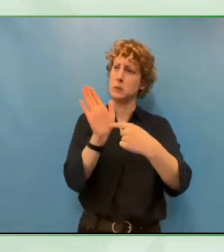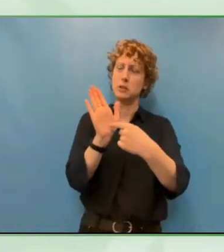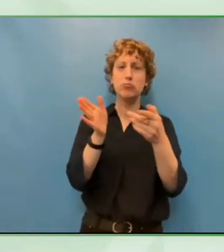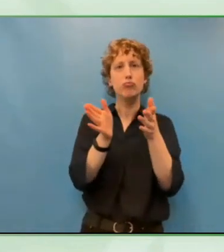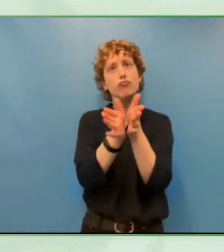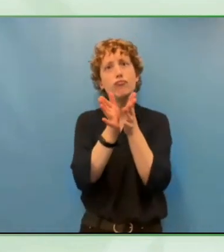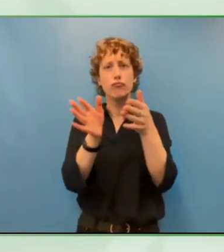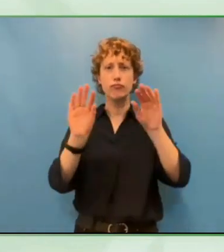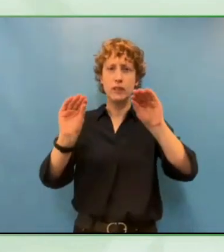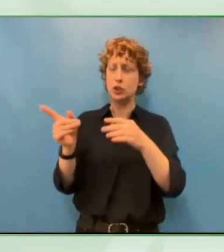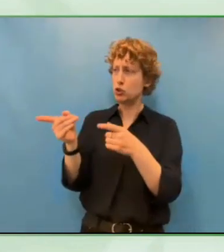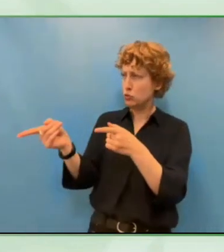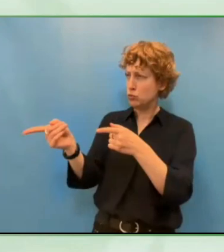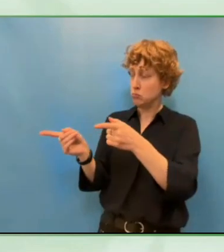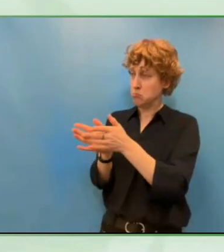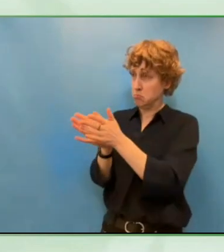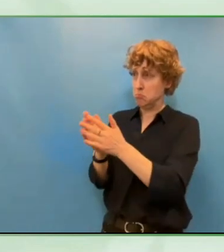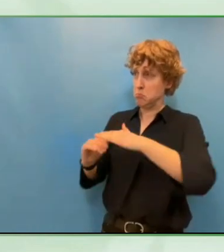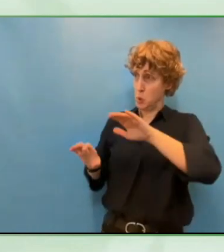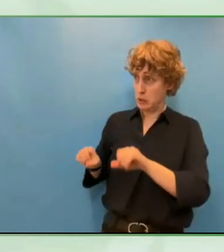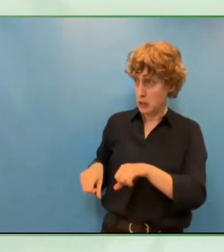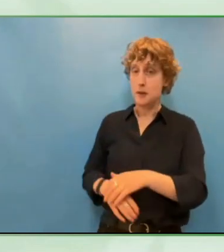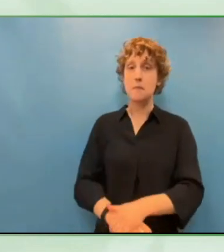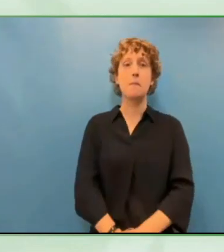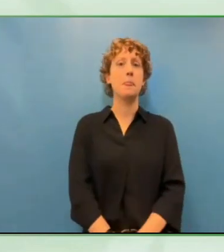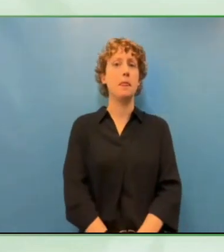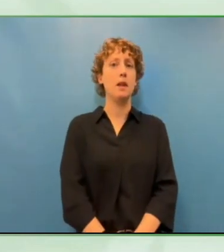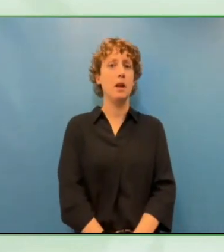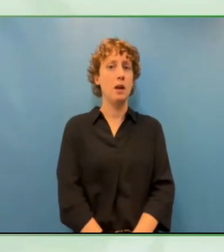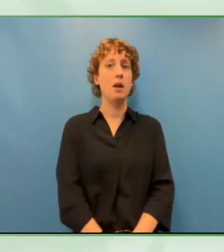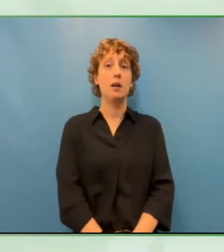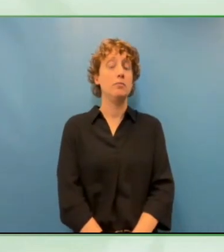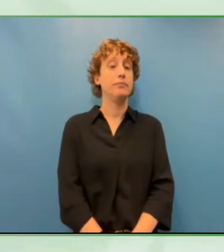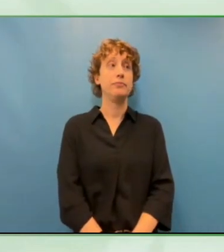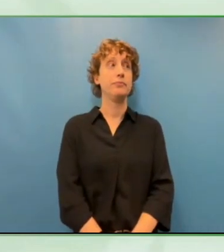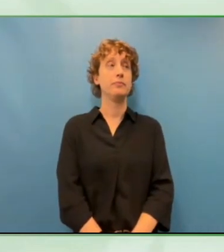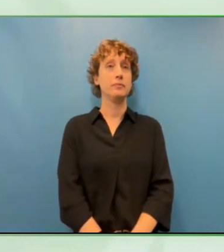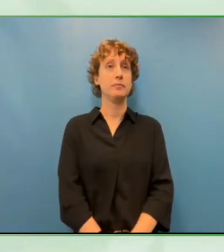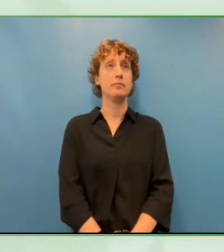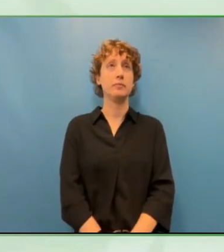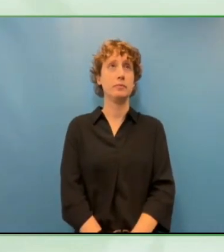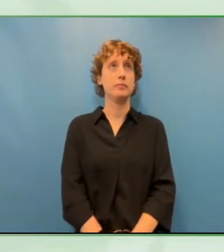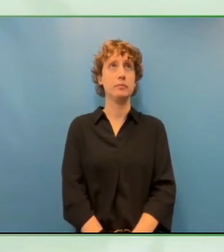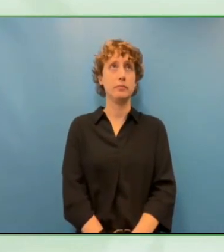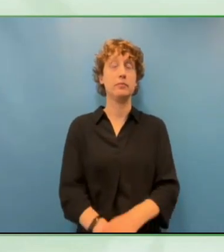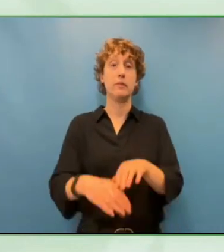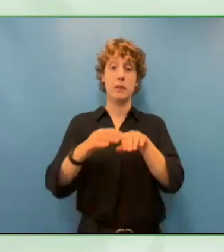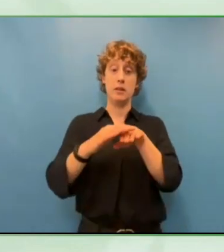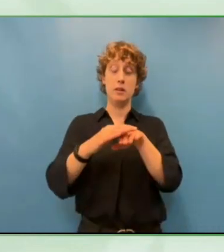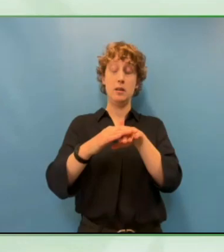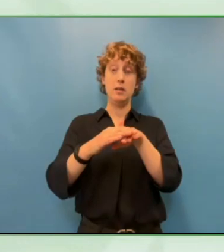that? Absolutely, and just to make it simple, accessibility in a